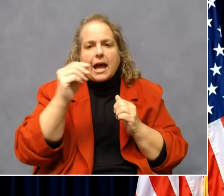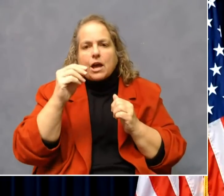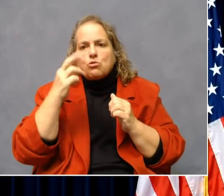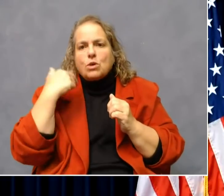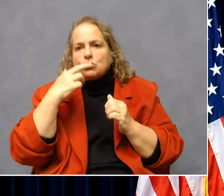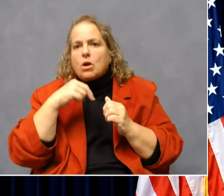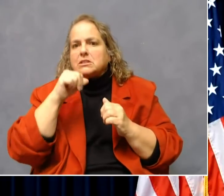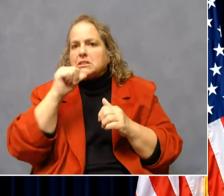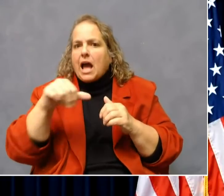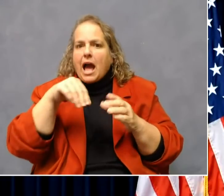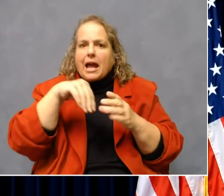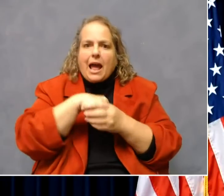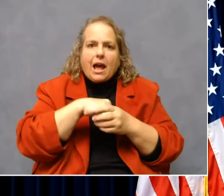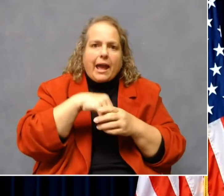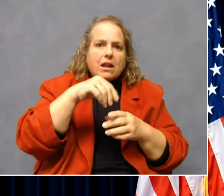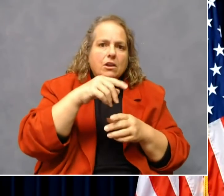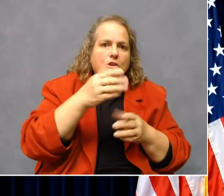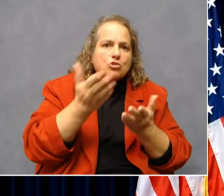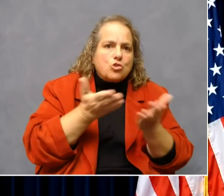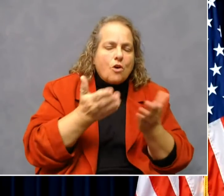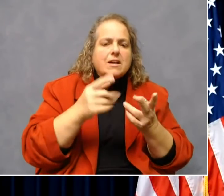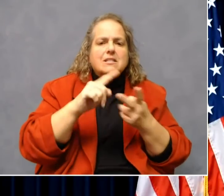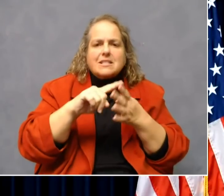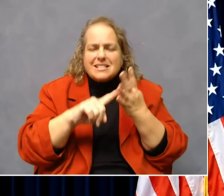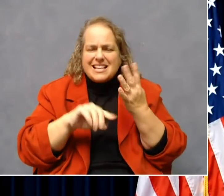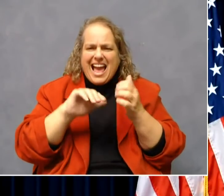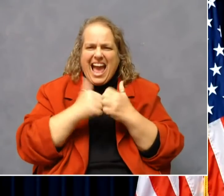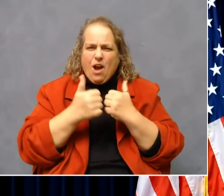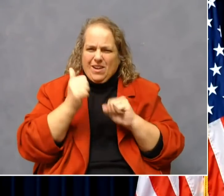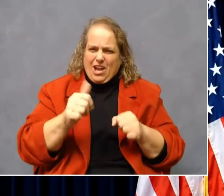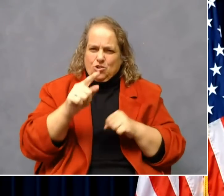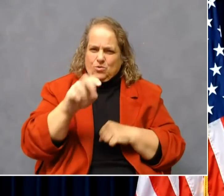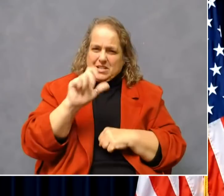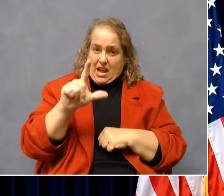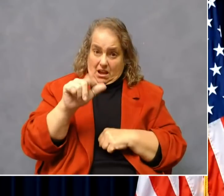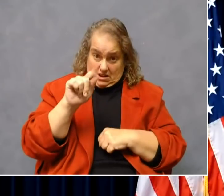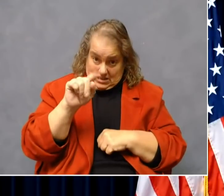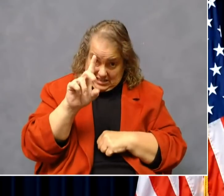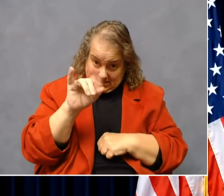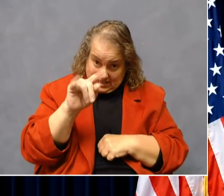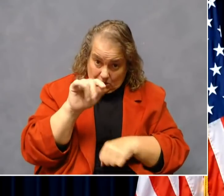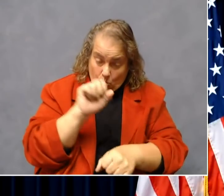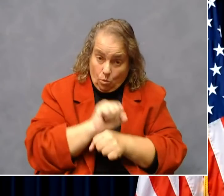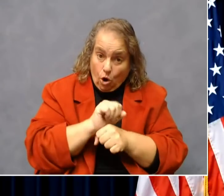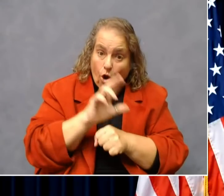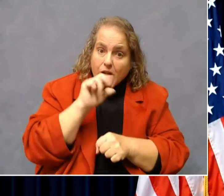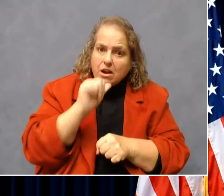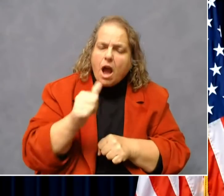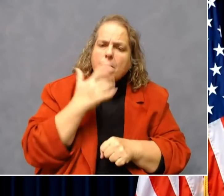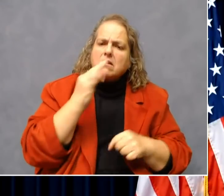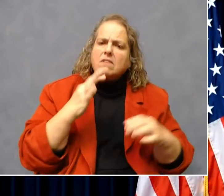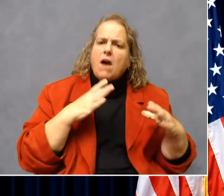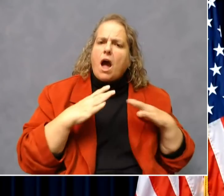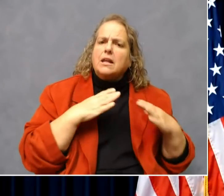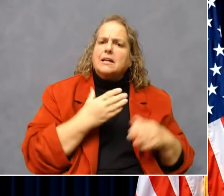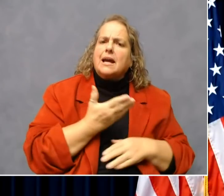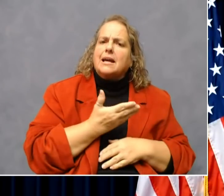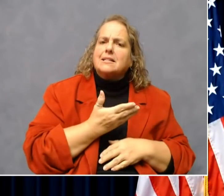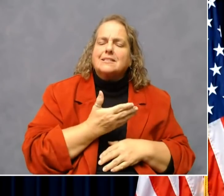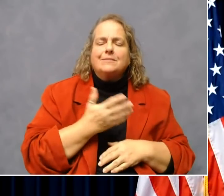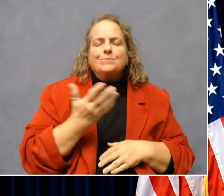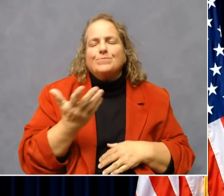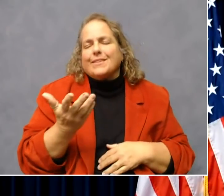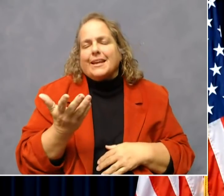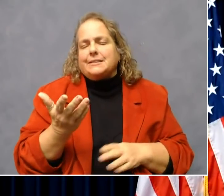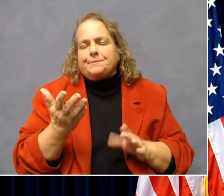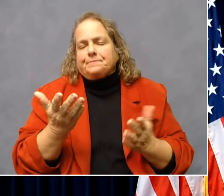numbers are going to look for the next few days or even the next week or two? Well, it's going to take a little bit more time. We